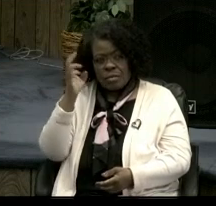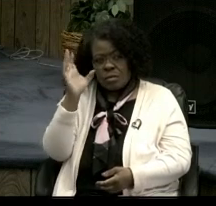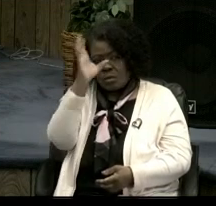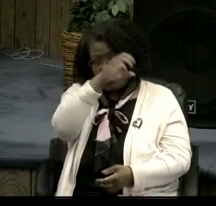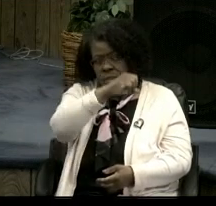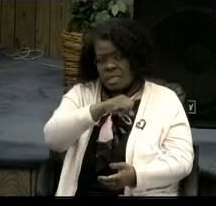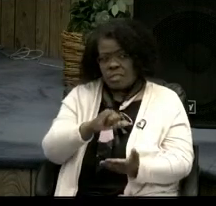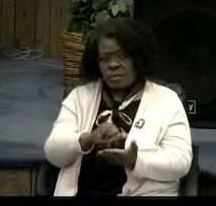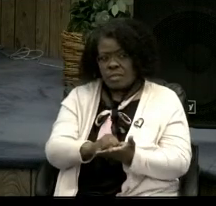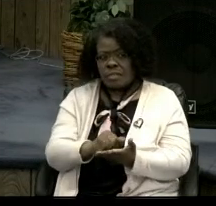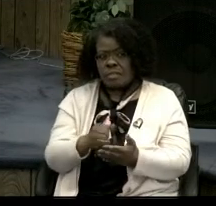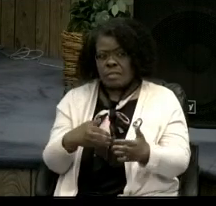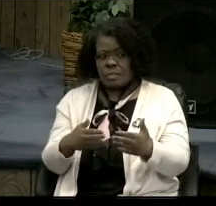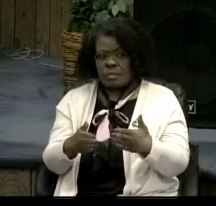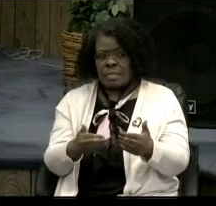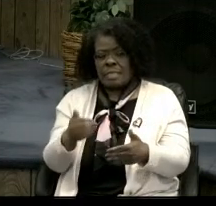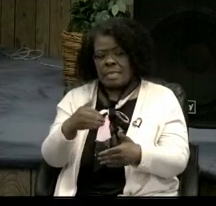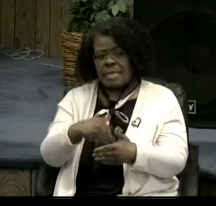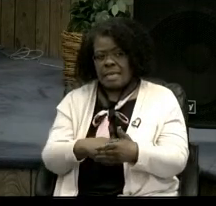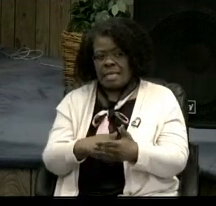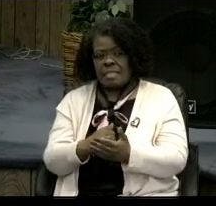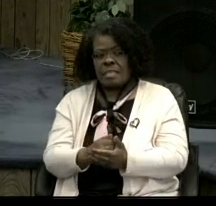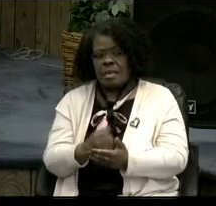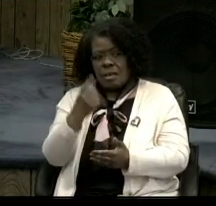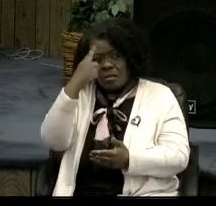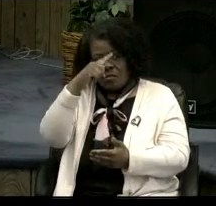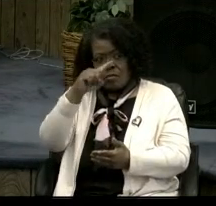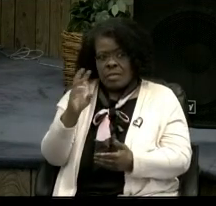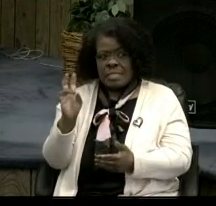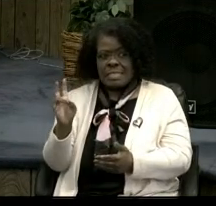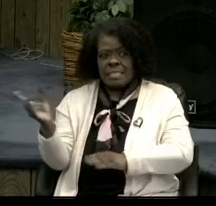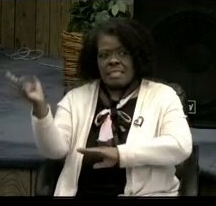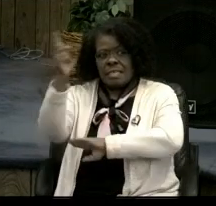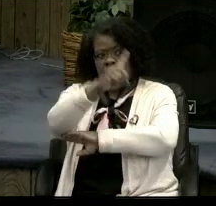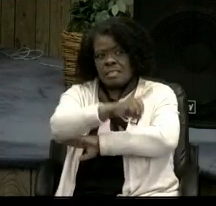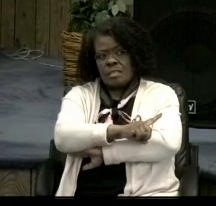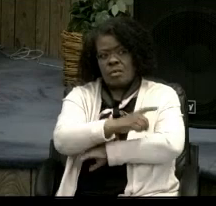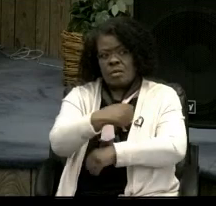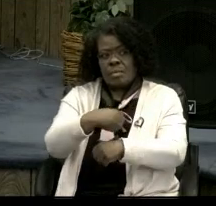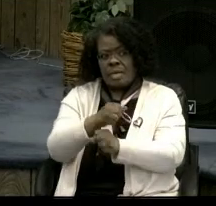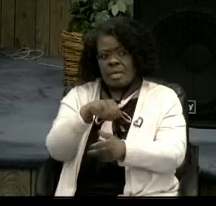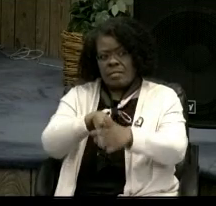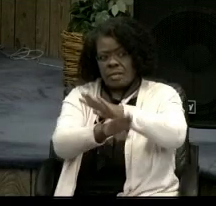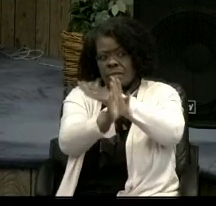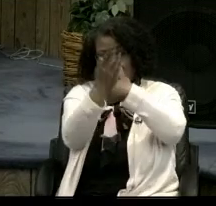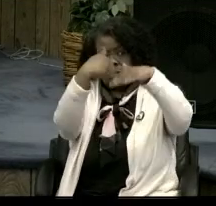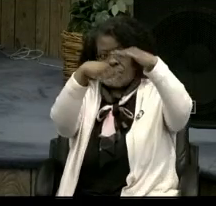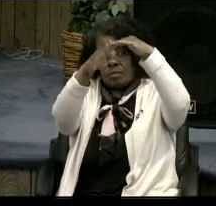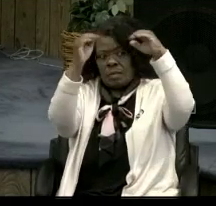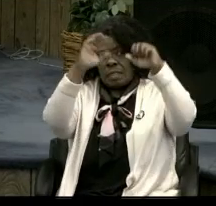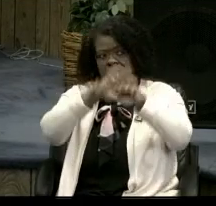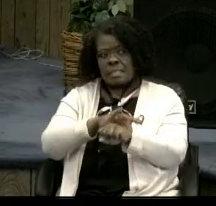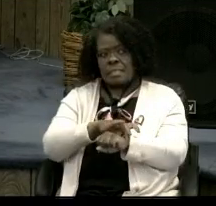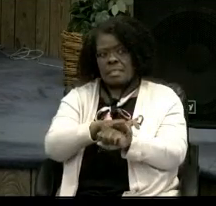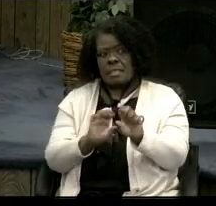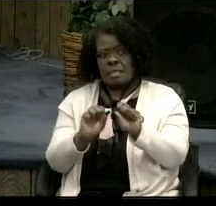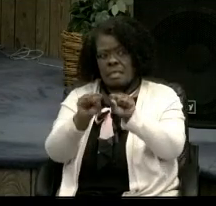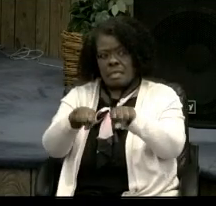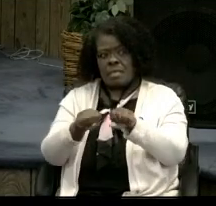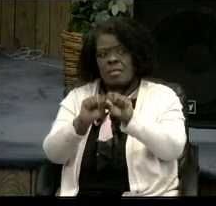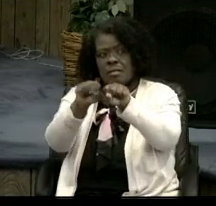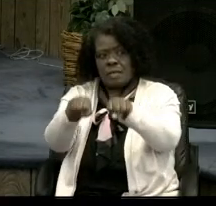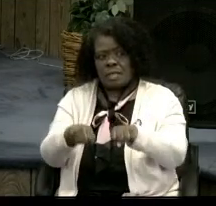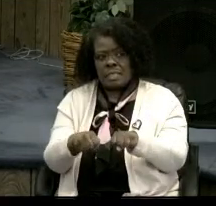stranger that is within thy gates. For in 6 days the Lord made heaven and earth, the sea and all that in them is,